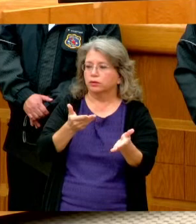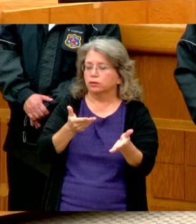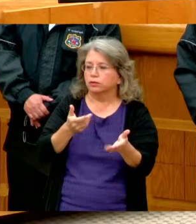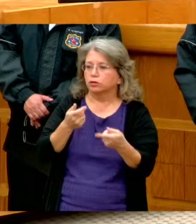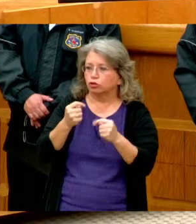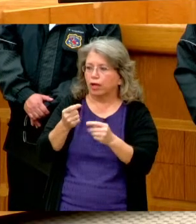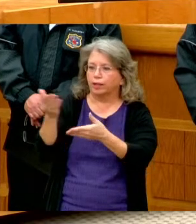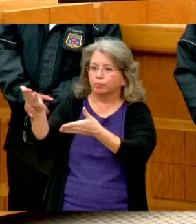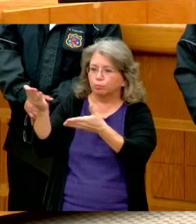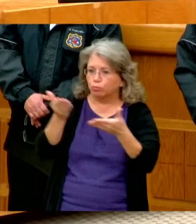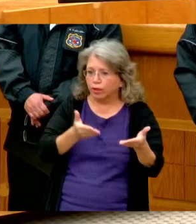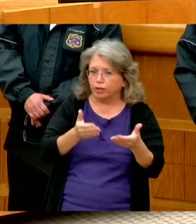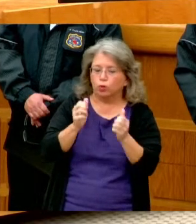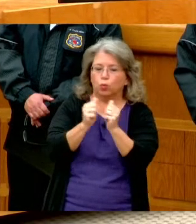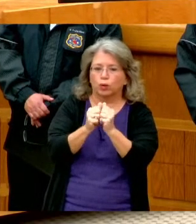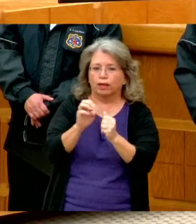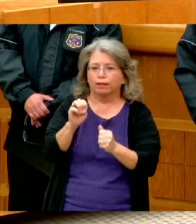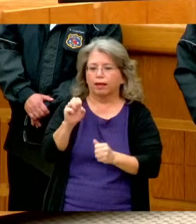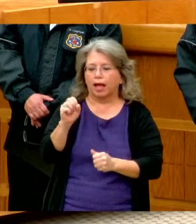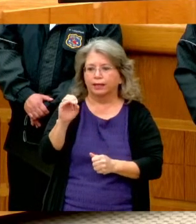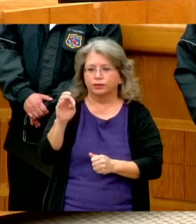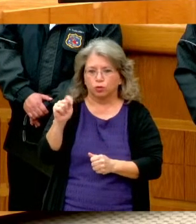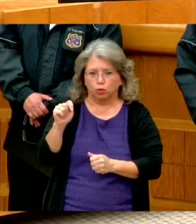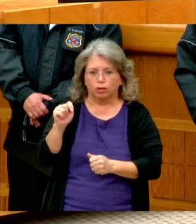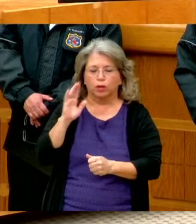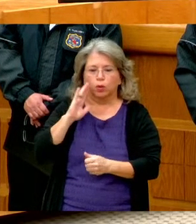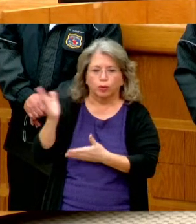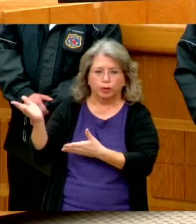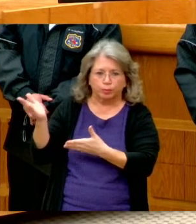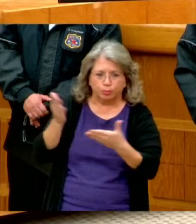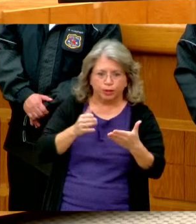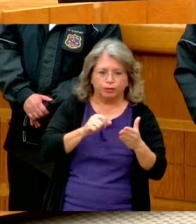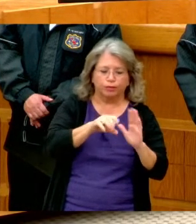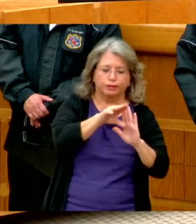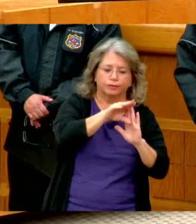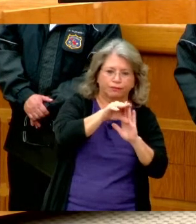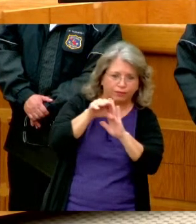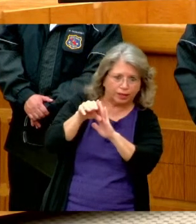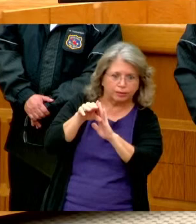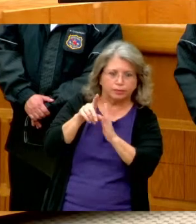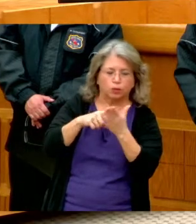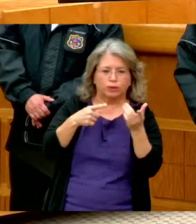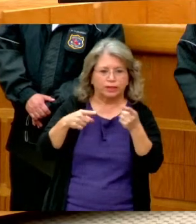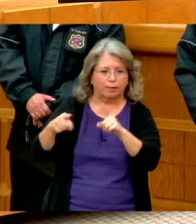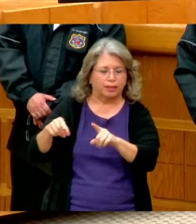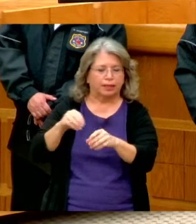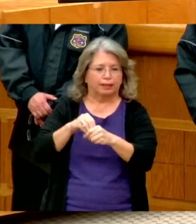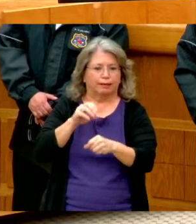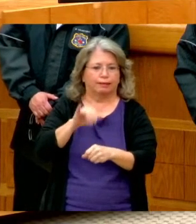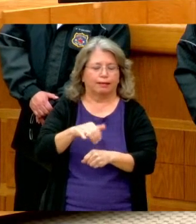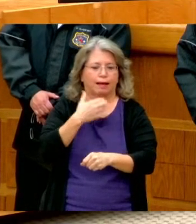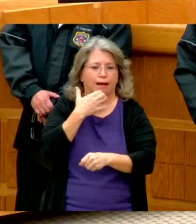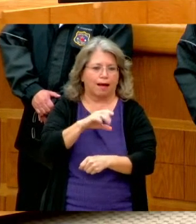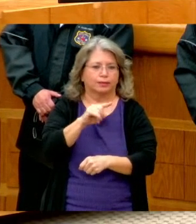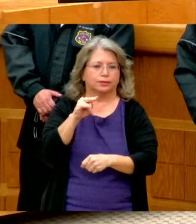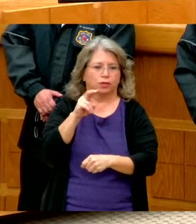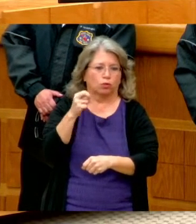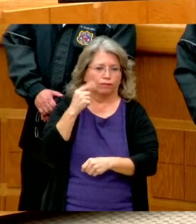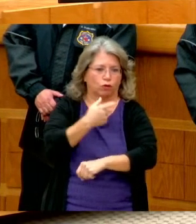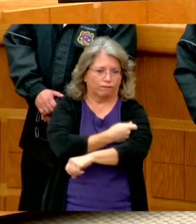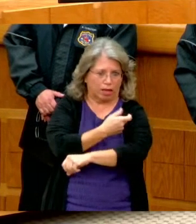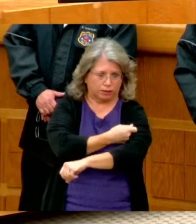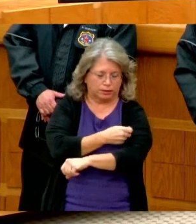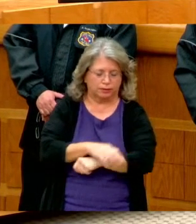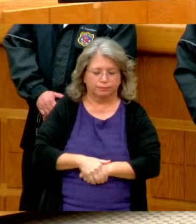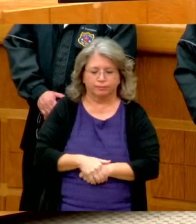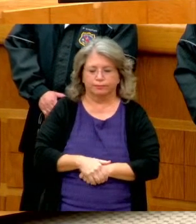an escort so as not to disturb what's going on inside the hot zone of vaccination. Finally,